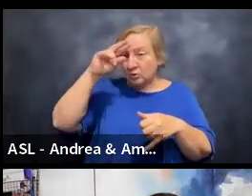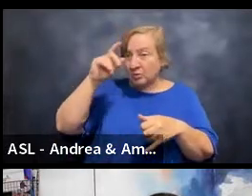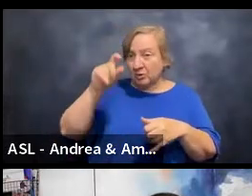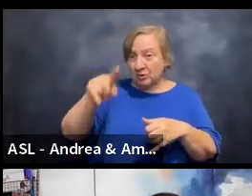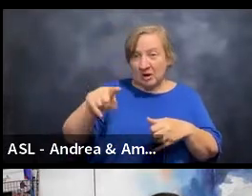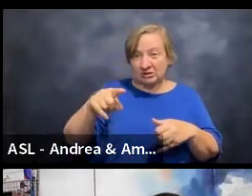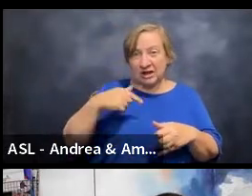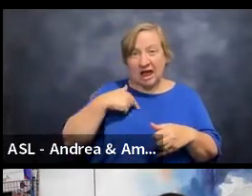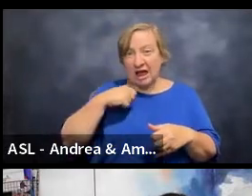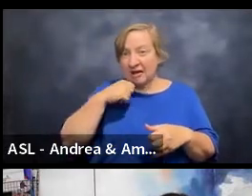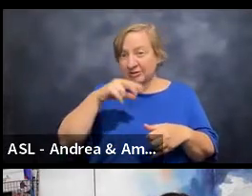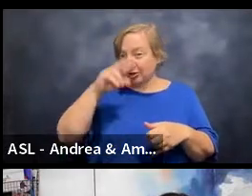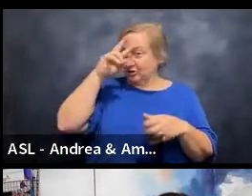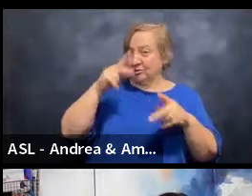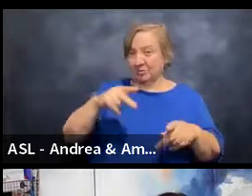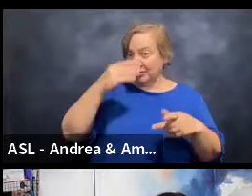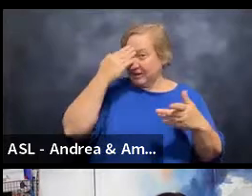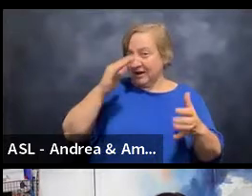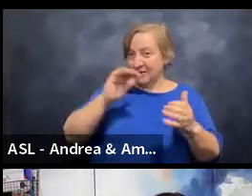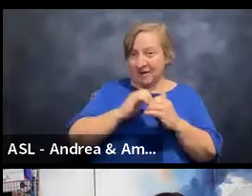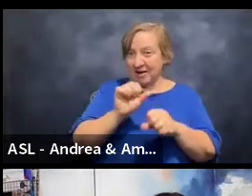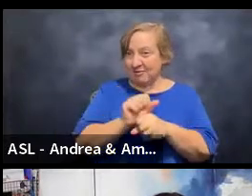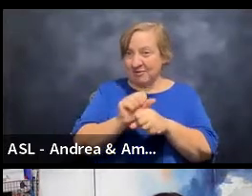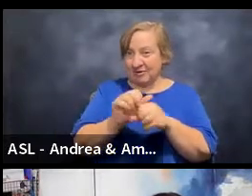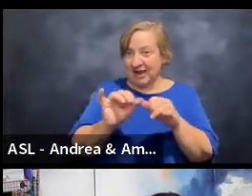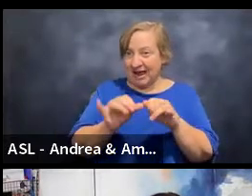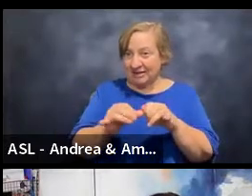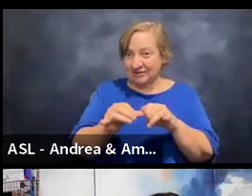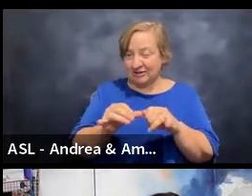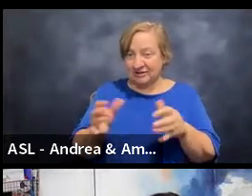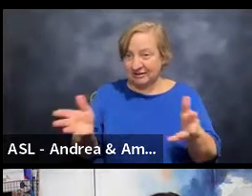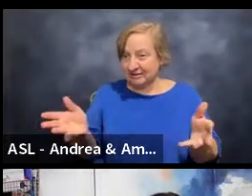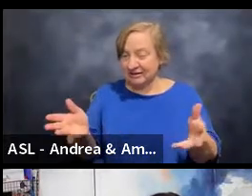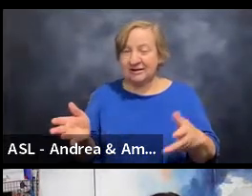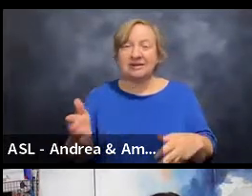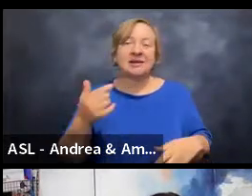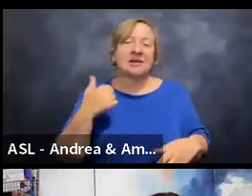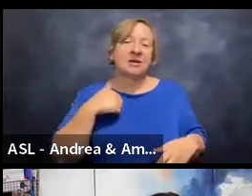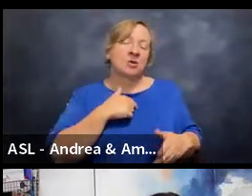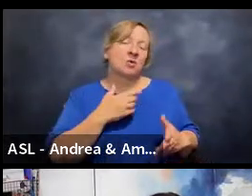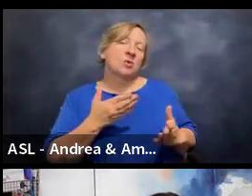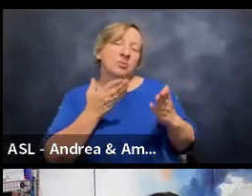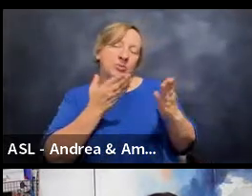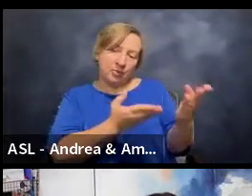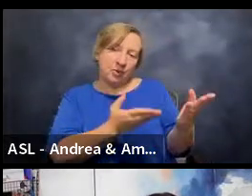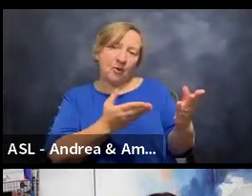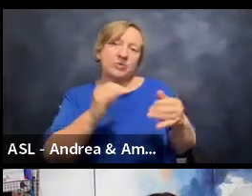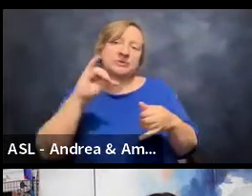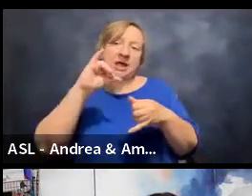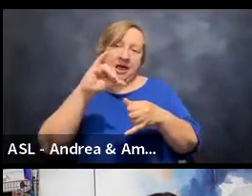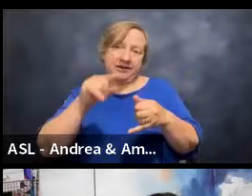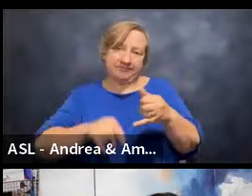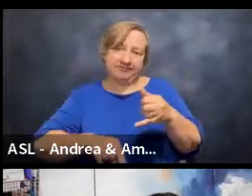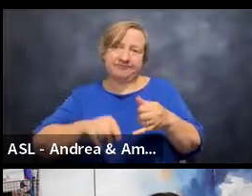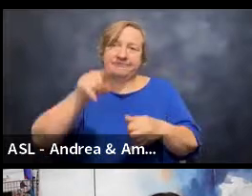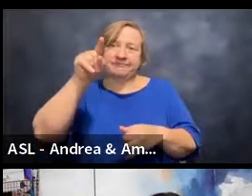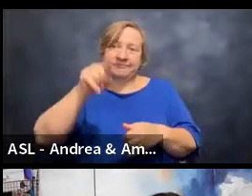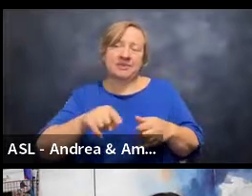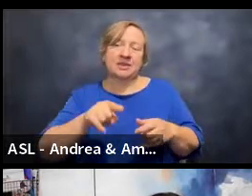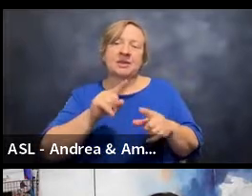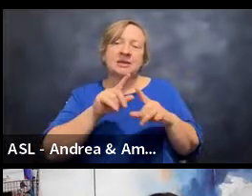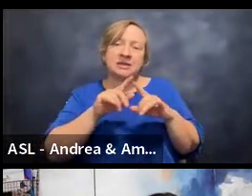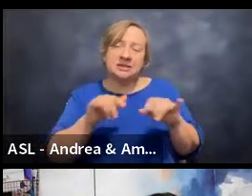this engineering and how it works. So, well, we are putting forward a proposed height, but we are also